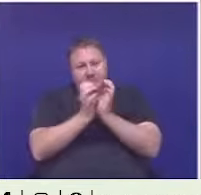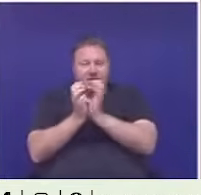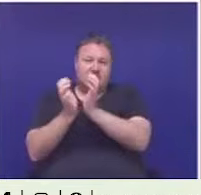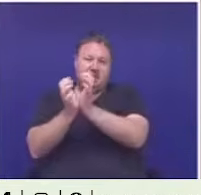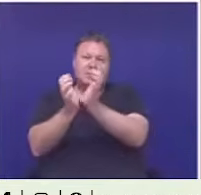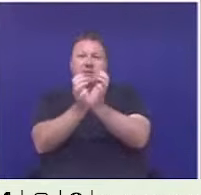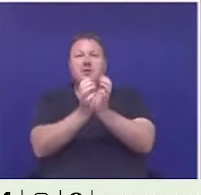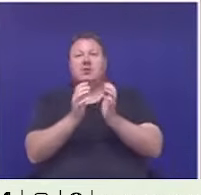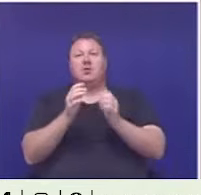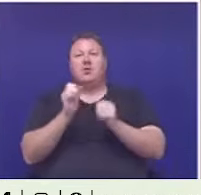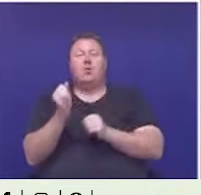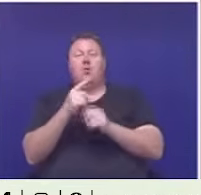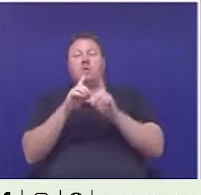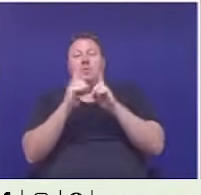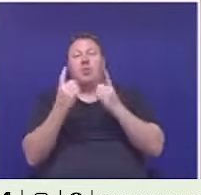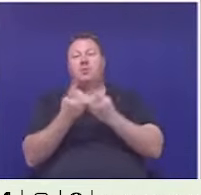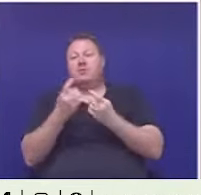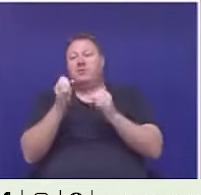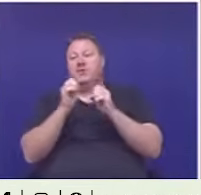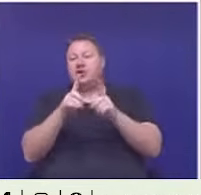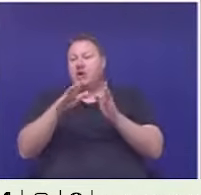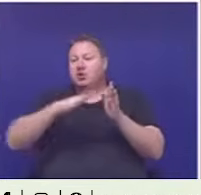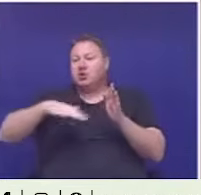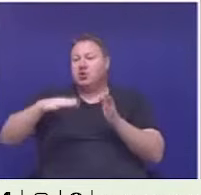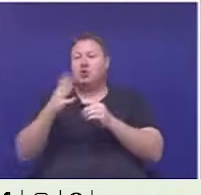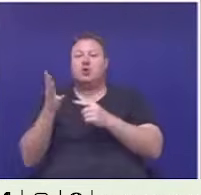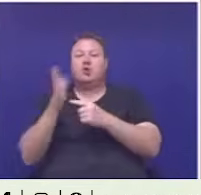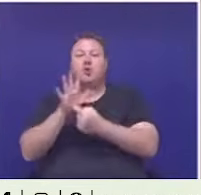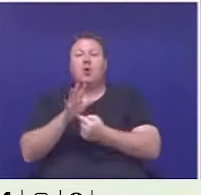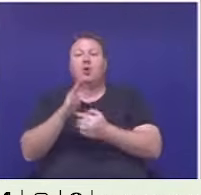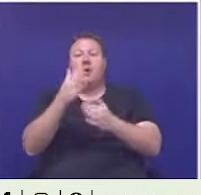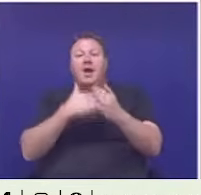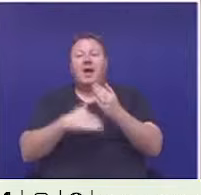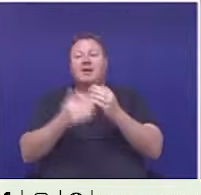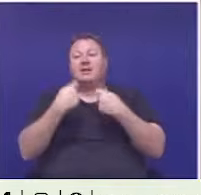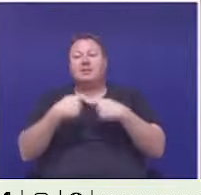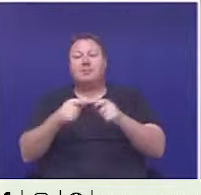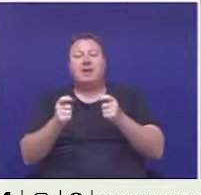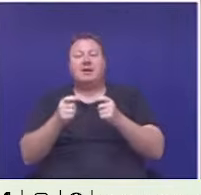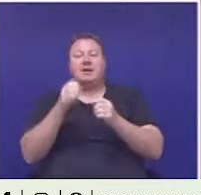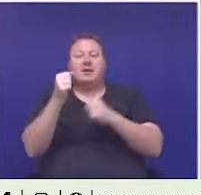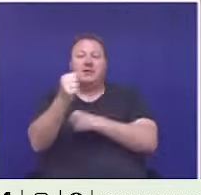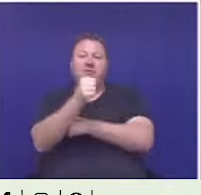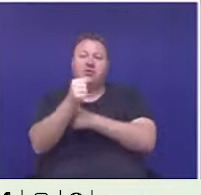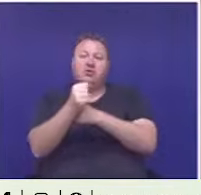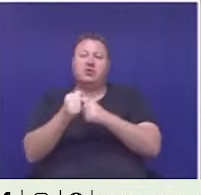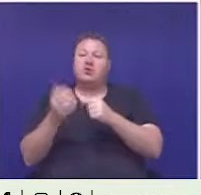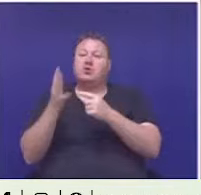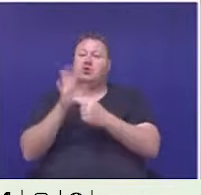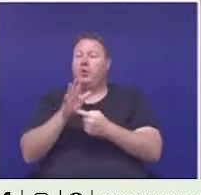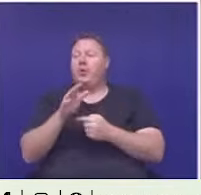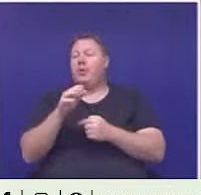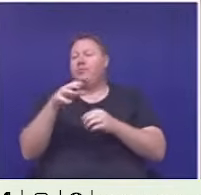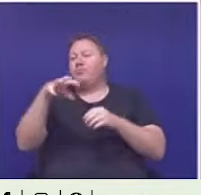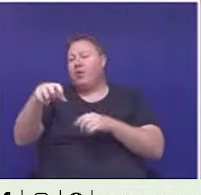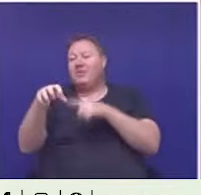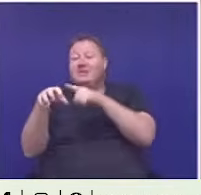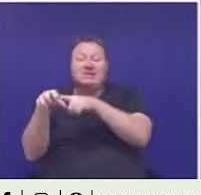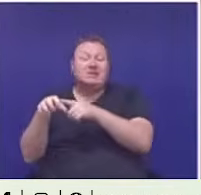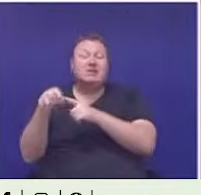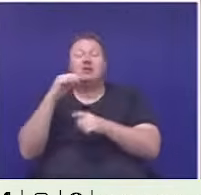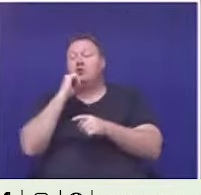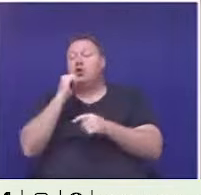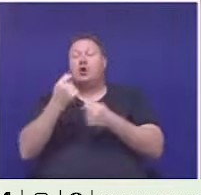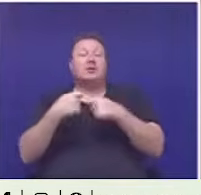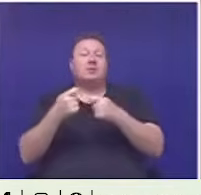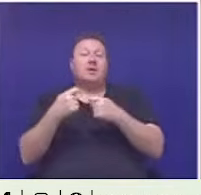around underspending, infrastructure underspending, to say you are in the red province A. You need to make sure